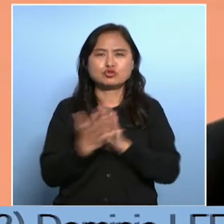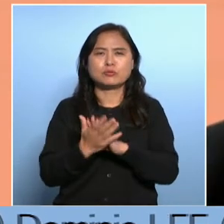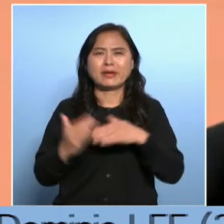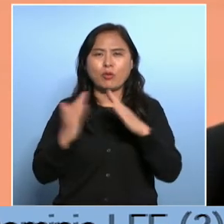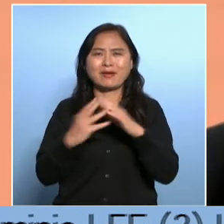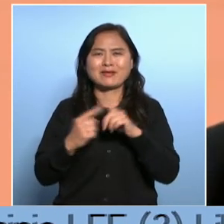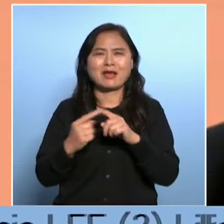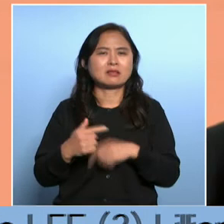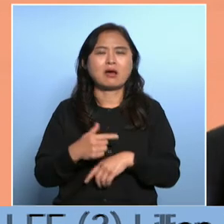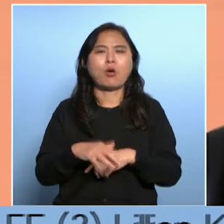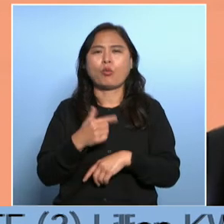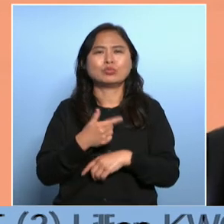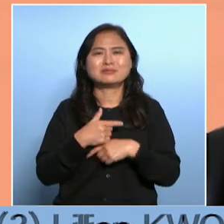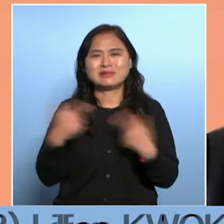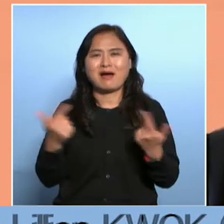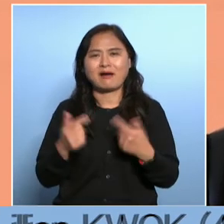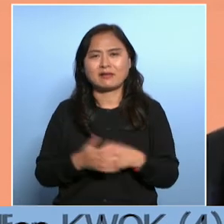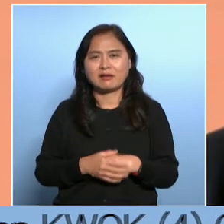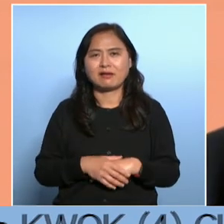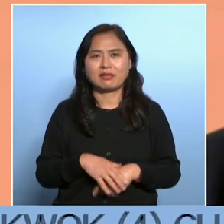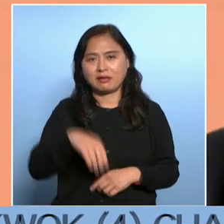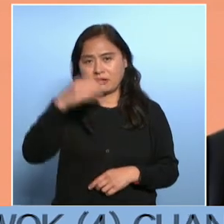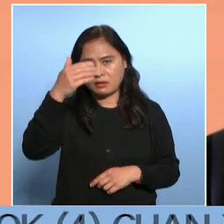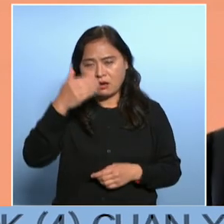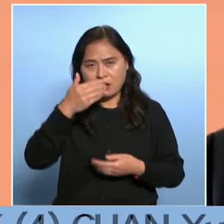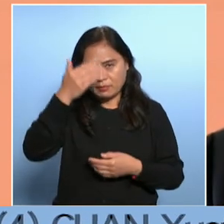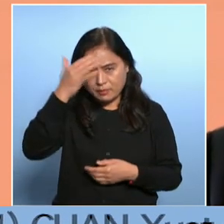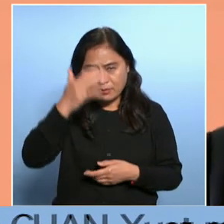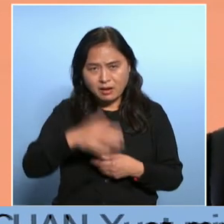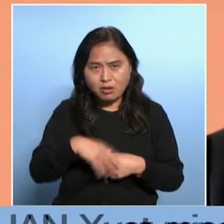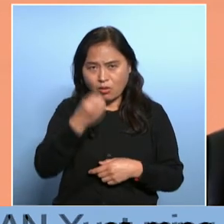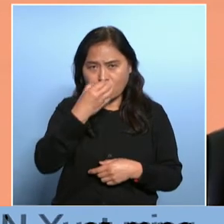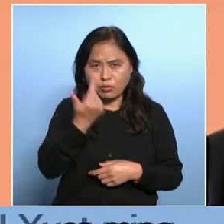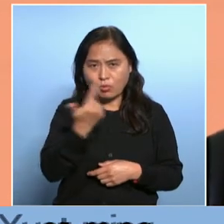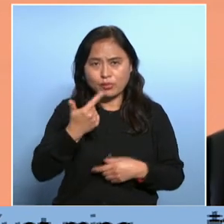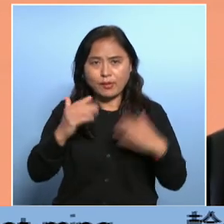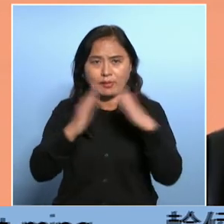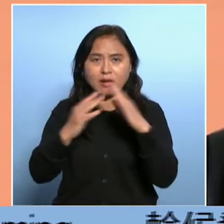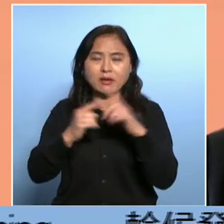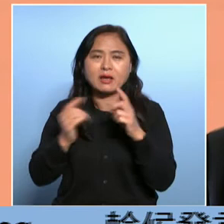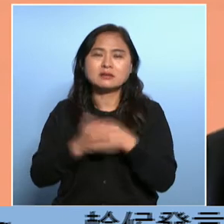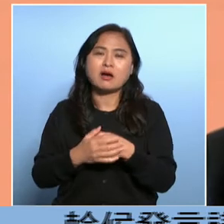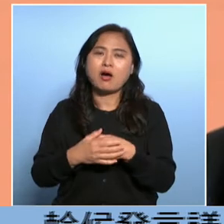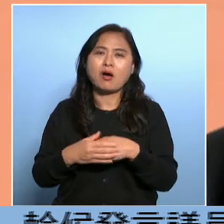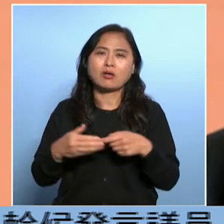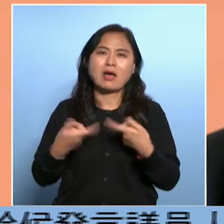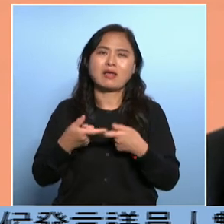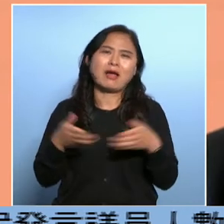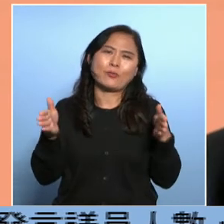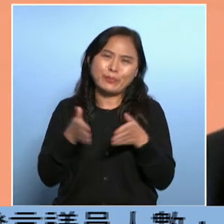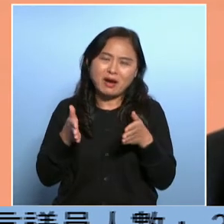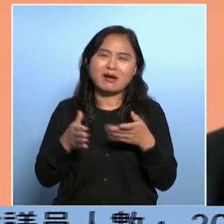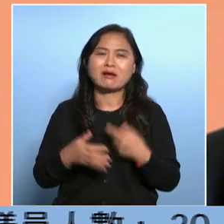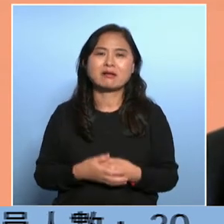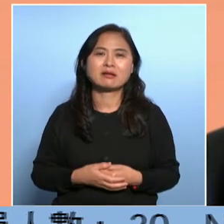to involve a lot of transmission risk. We know in Hong Kong, many homes